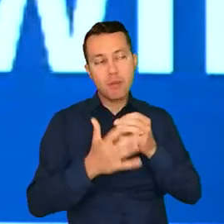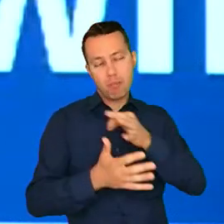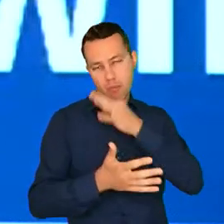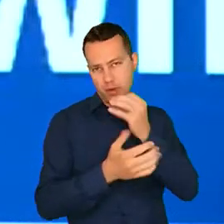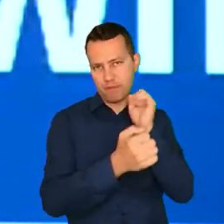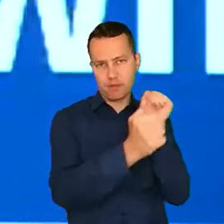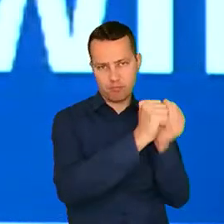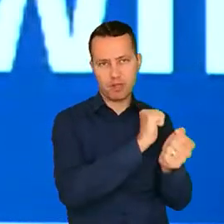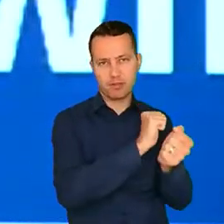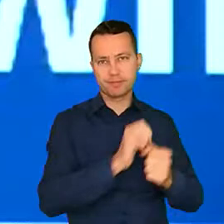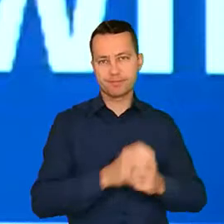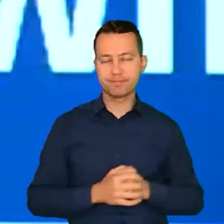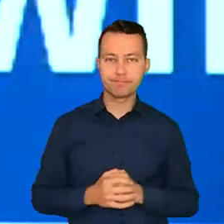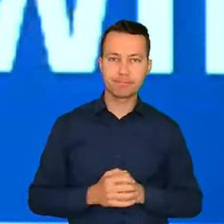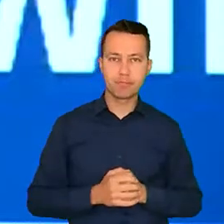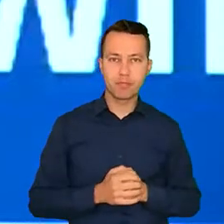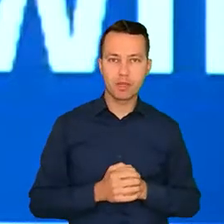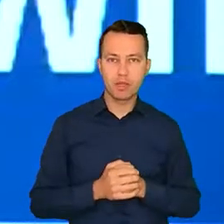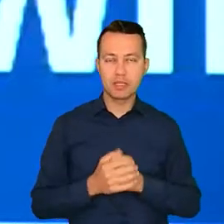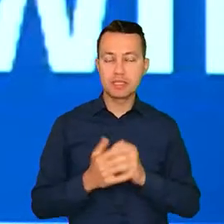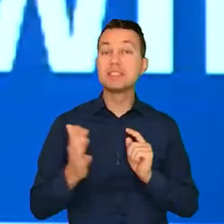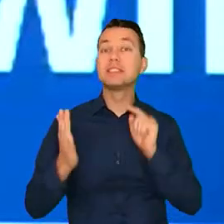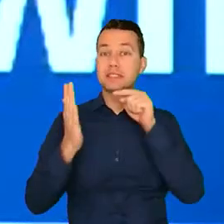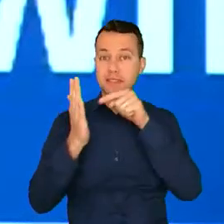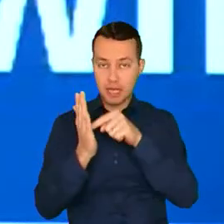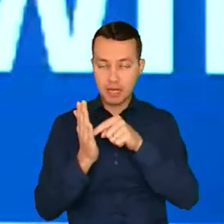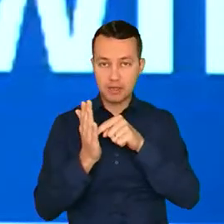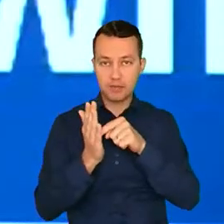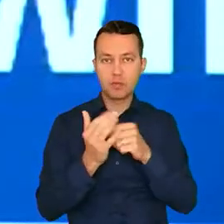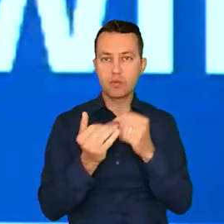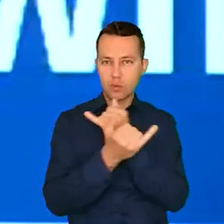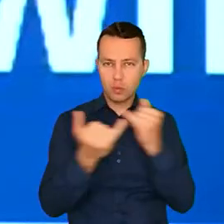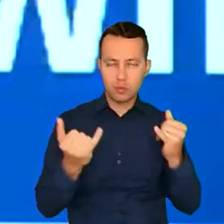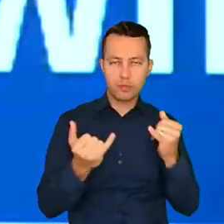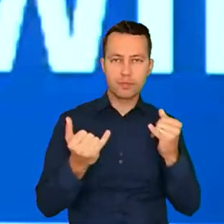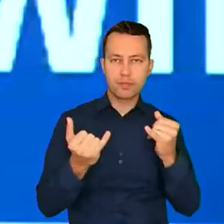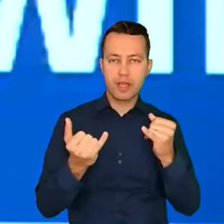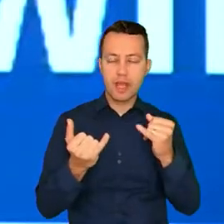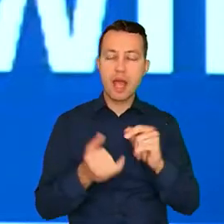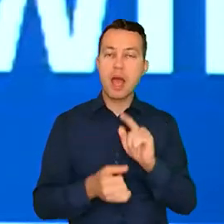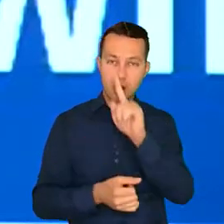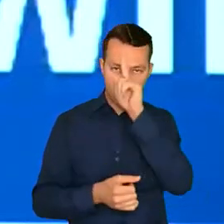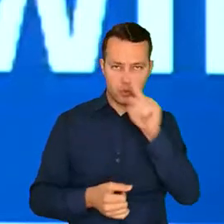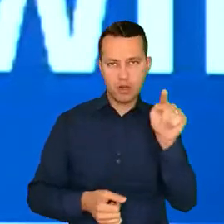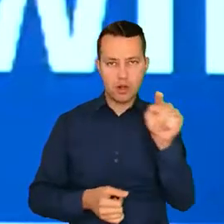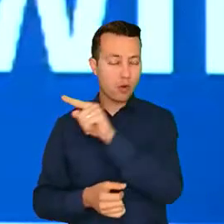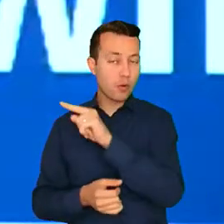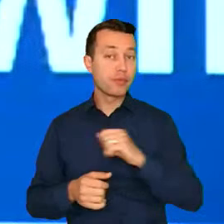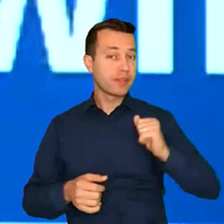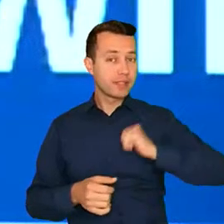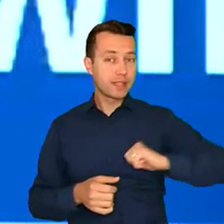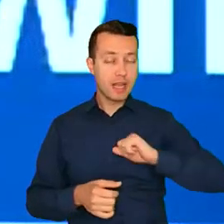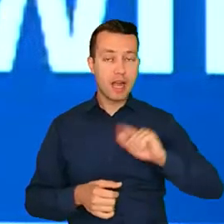affect human rights and environmental issues. We know that this directive that has been